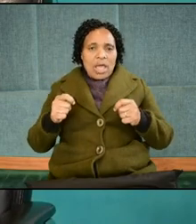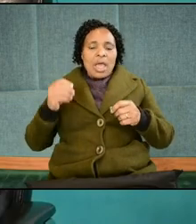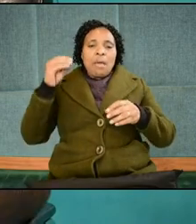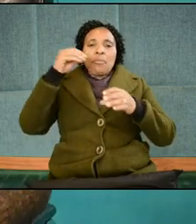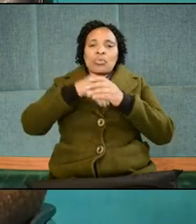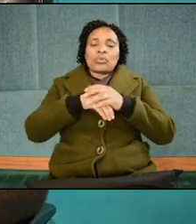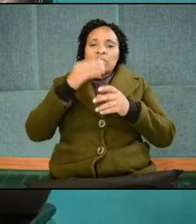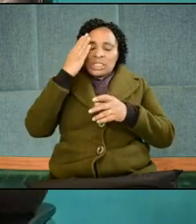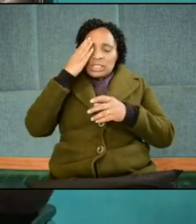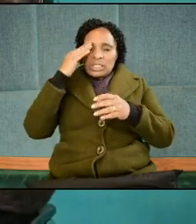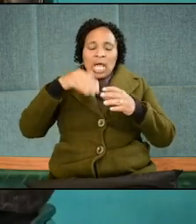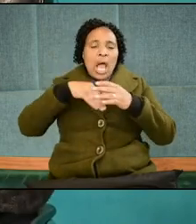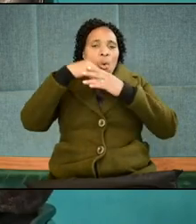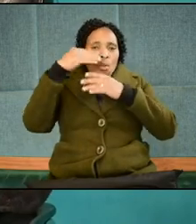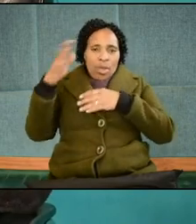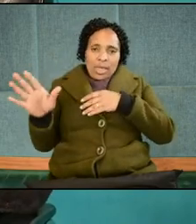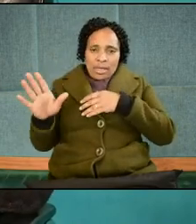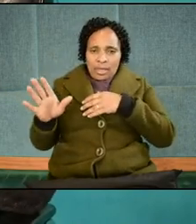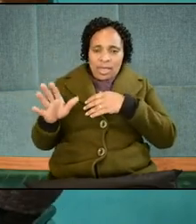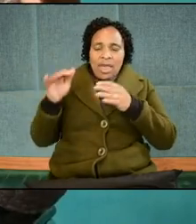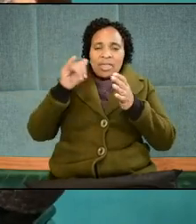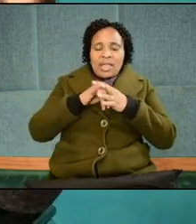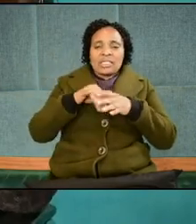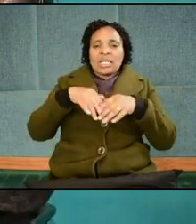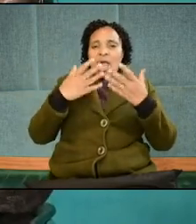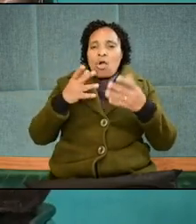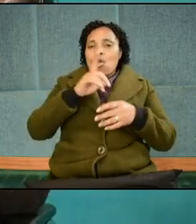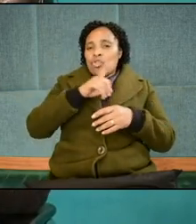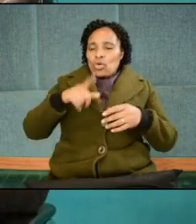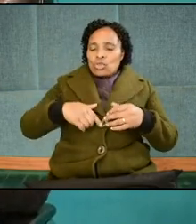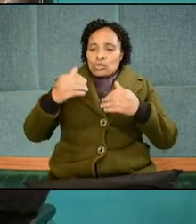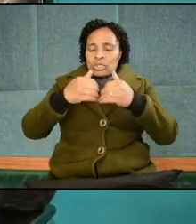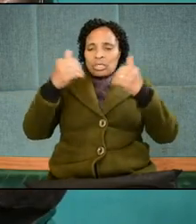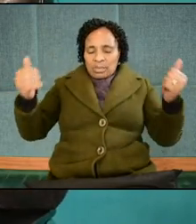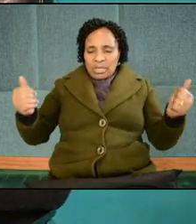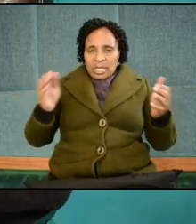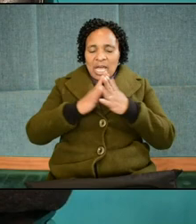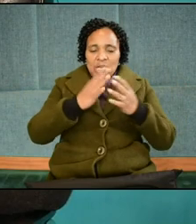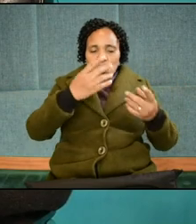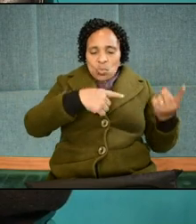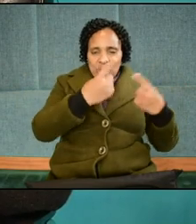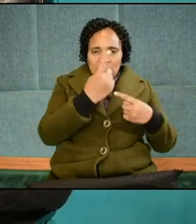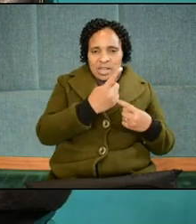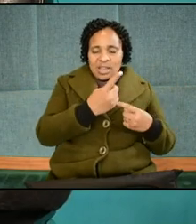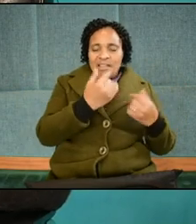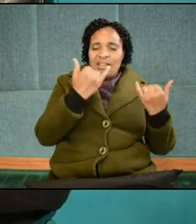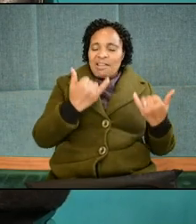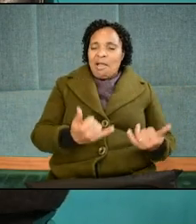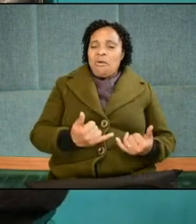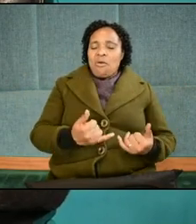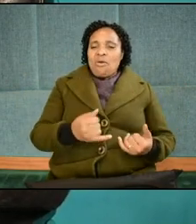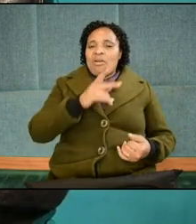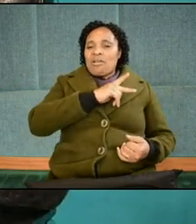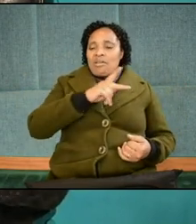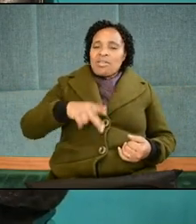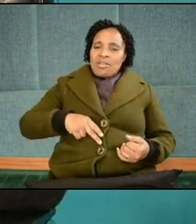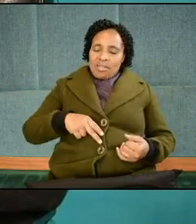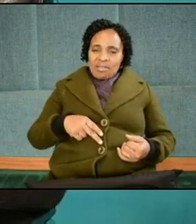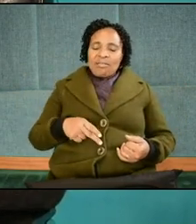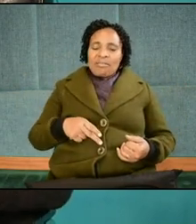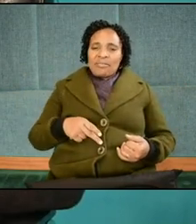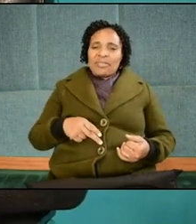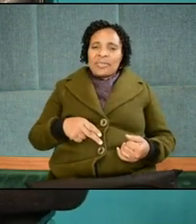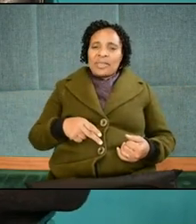from the Lord. That's how the Lord will separate himself from them and will be able to conquer them. And so Balaam gave the idea that they